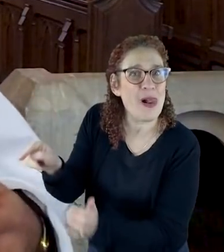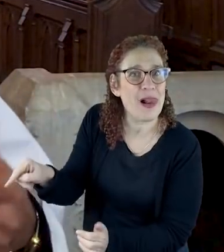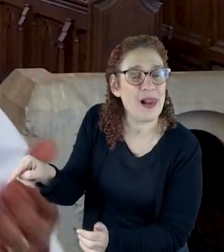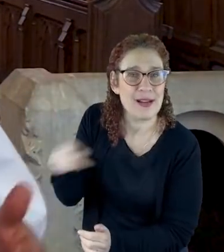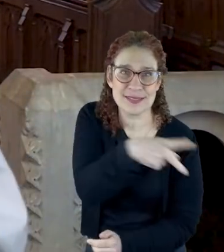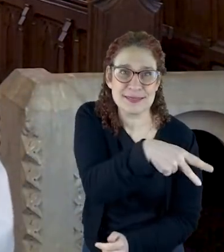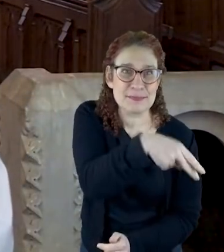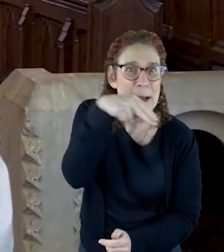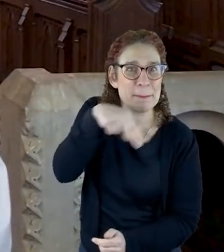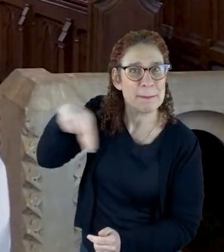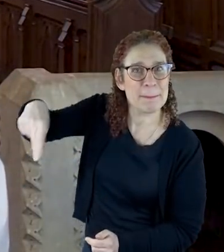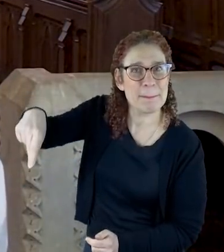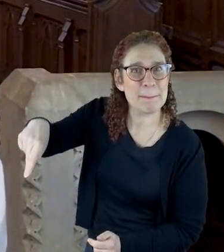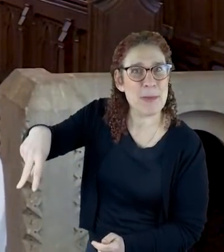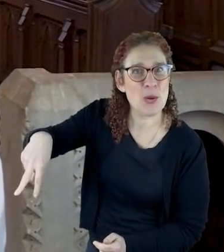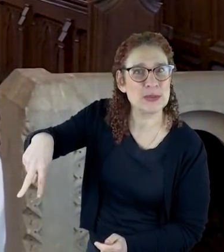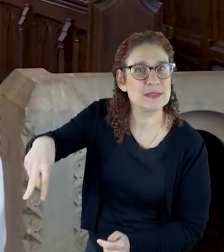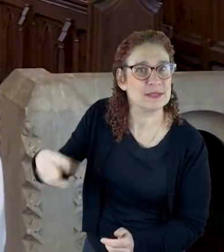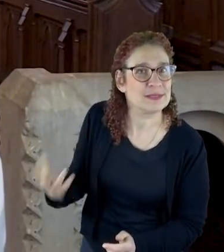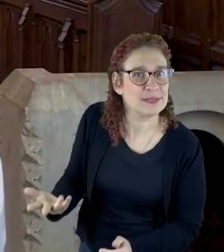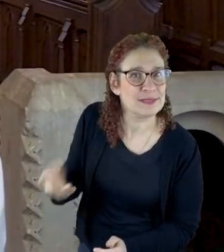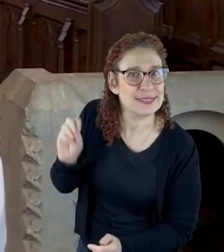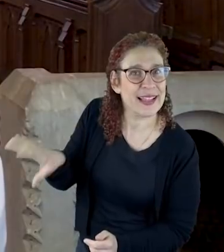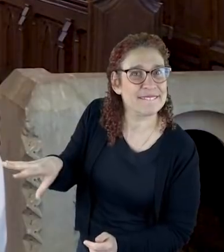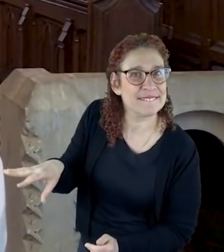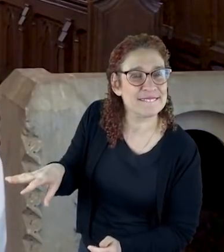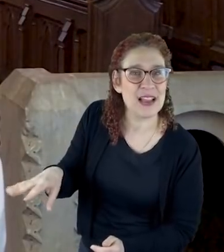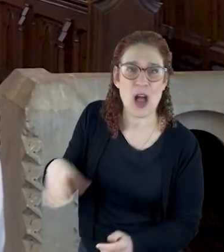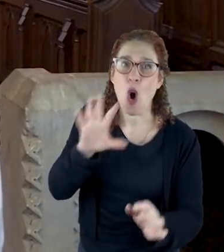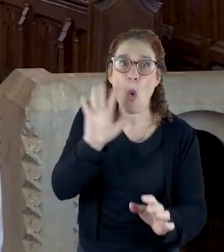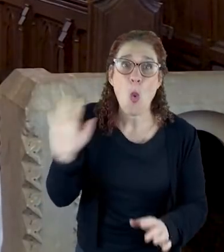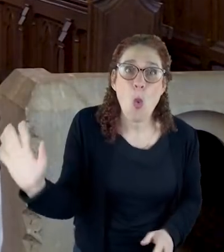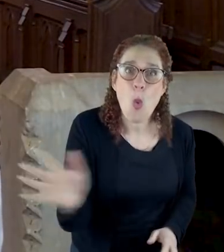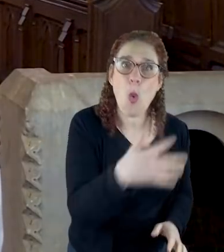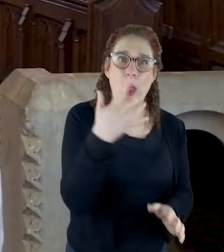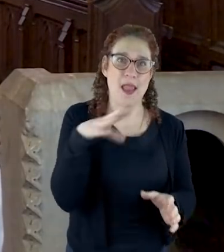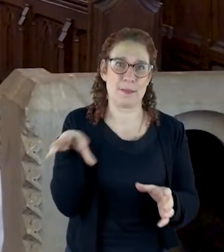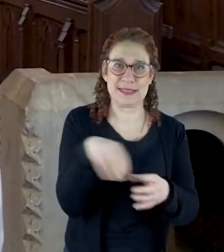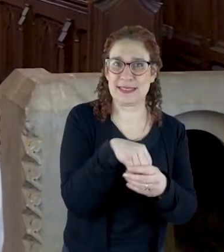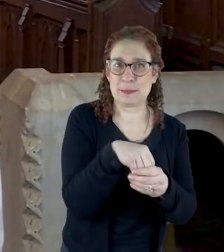time where everyone participates and no one is left out.